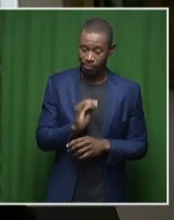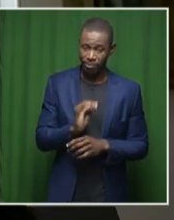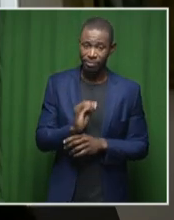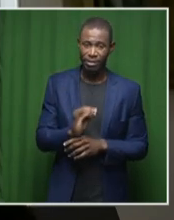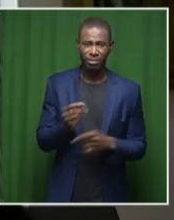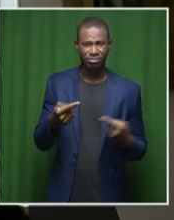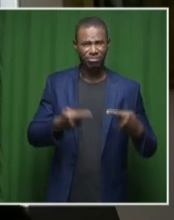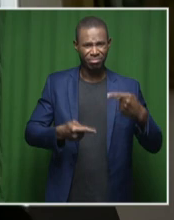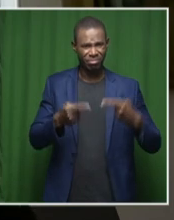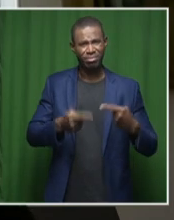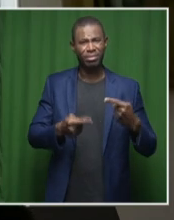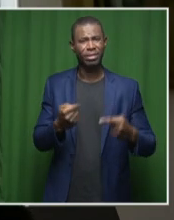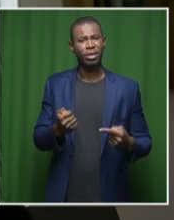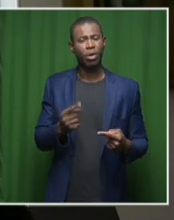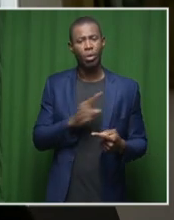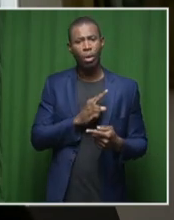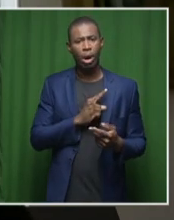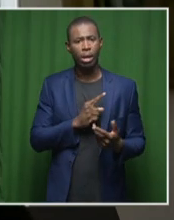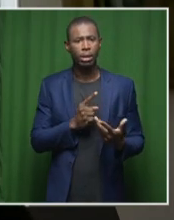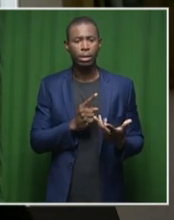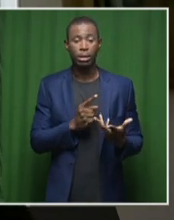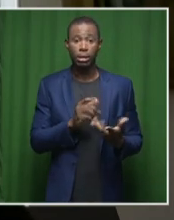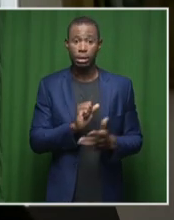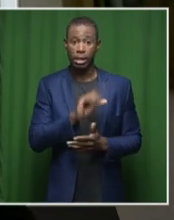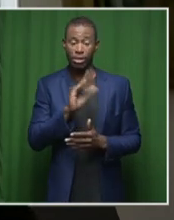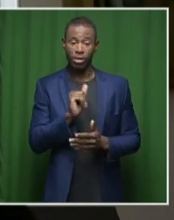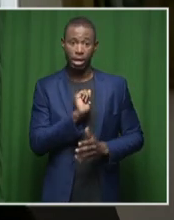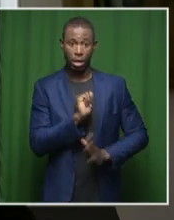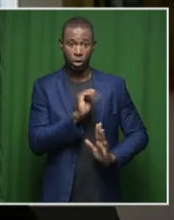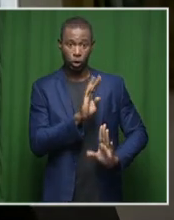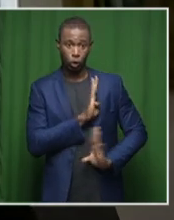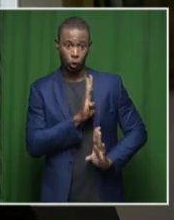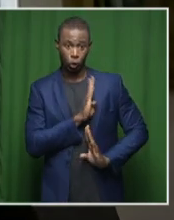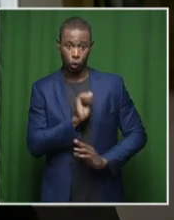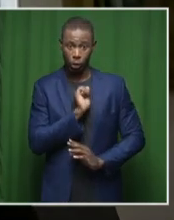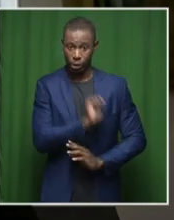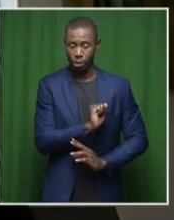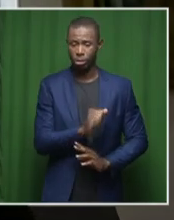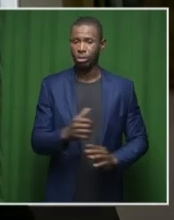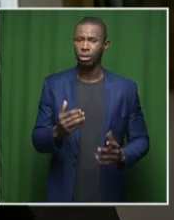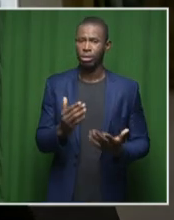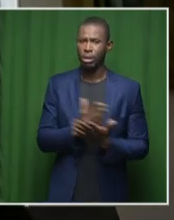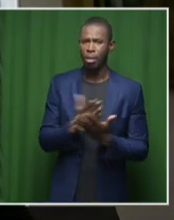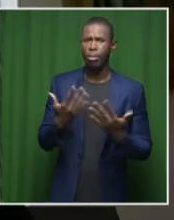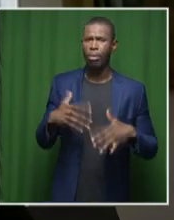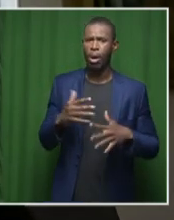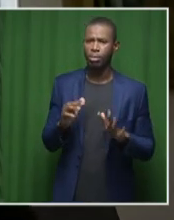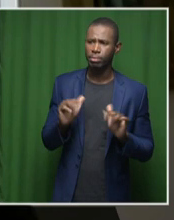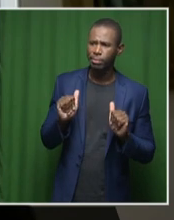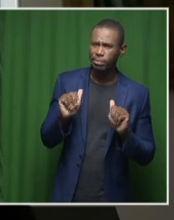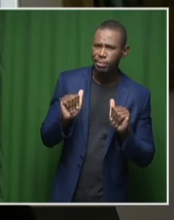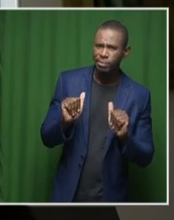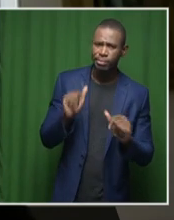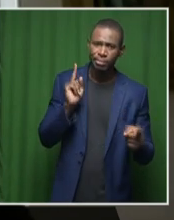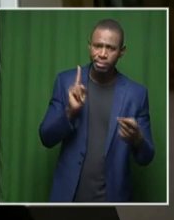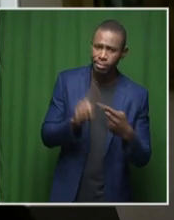the sheer doggedness and the persistence of South African soldiers throughout a true worth of warfare.